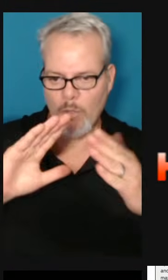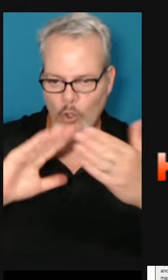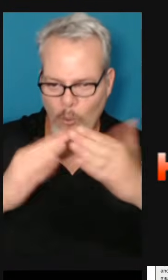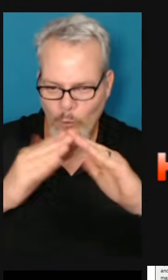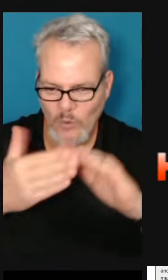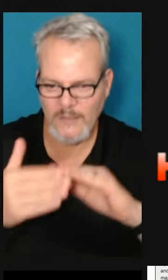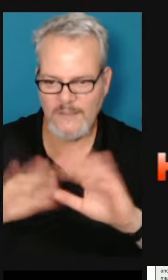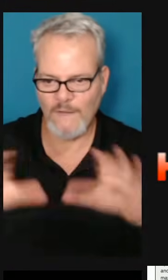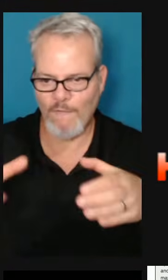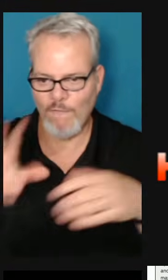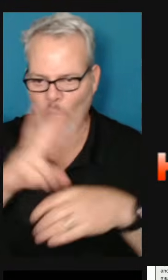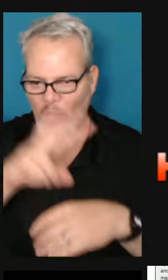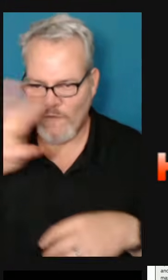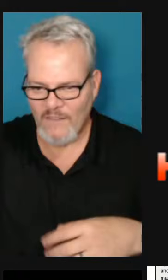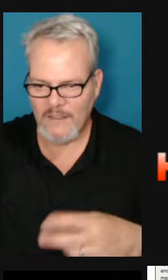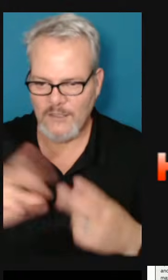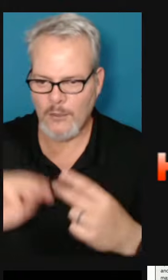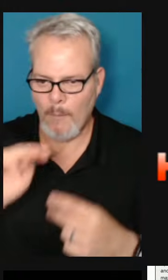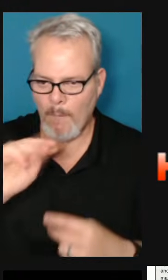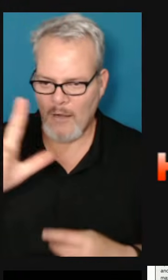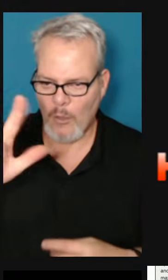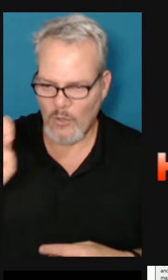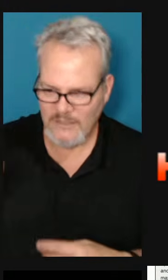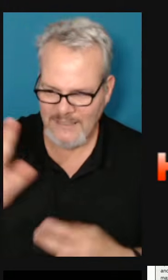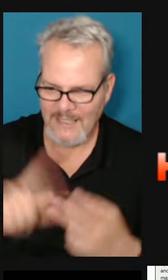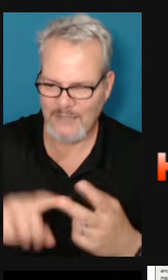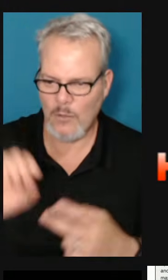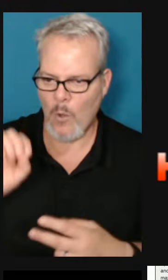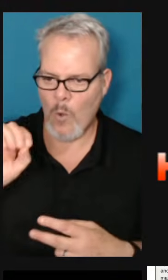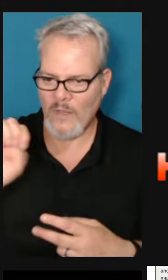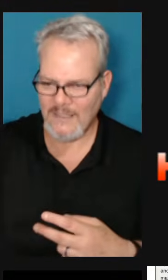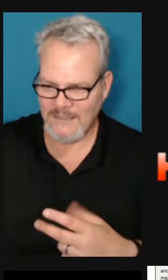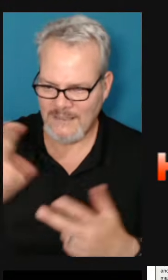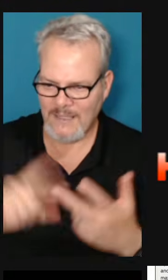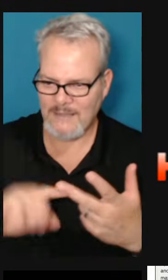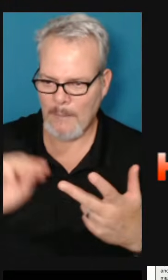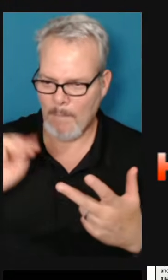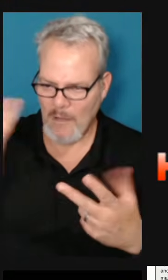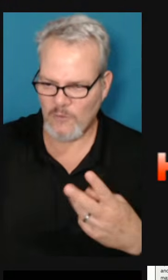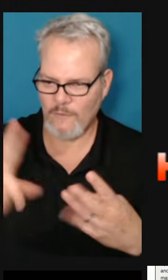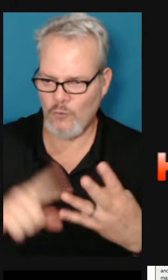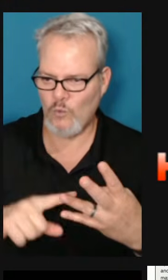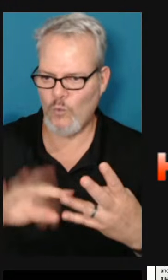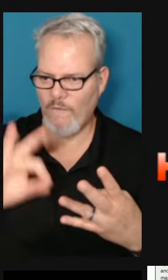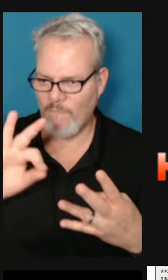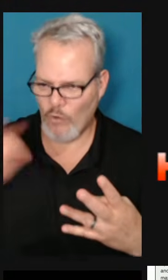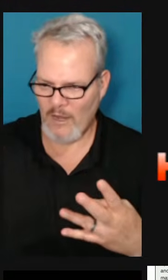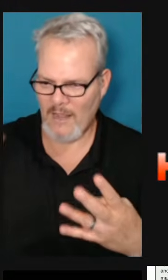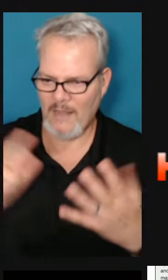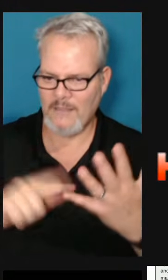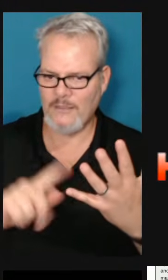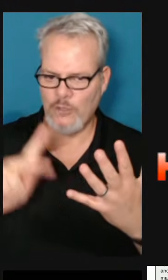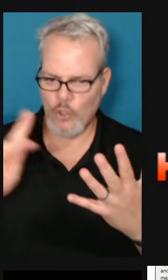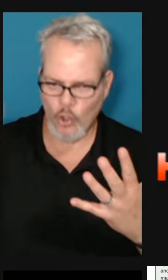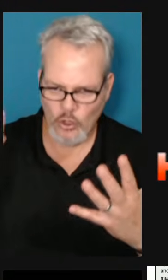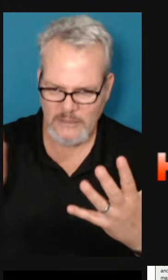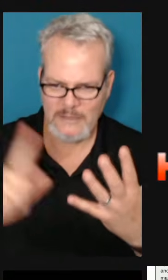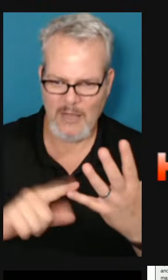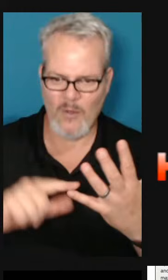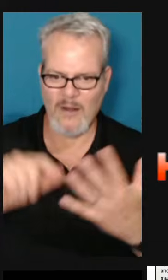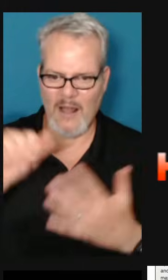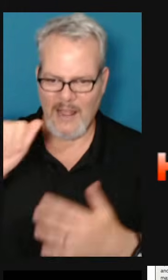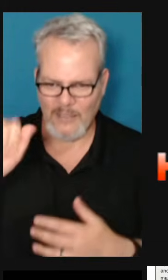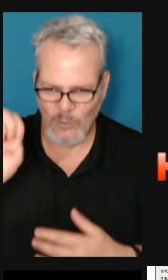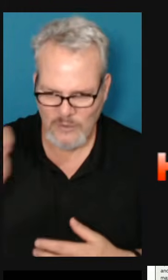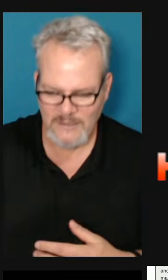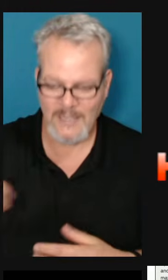Estates, Mountain View, Fern Acres, Curtistown, Ainaloa Estates,